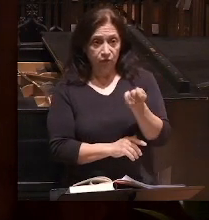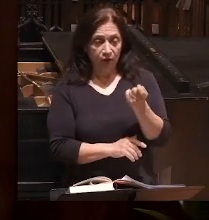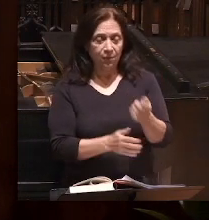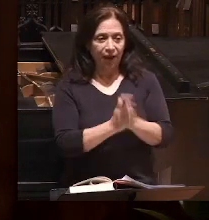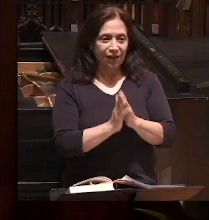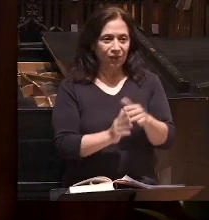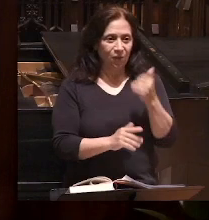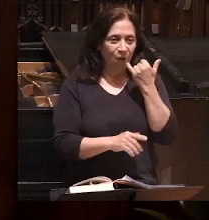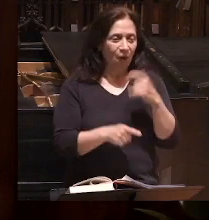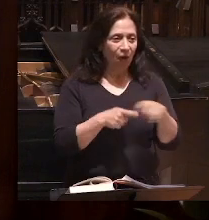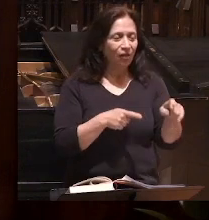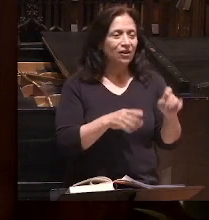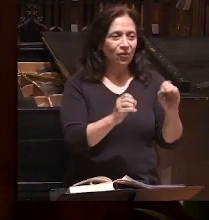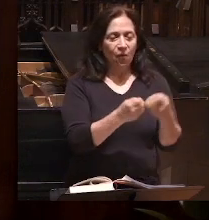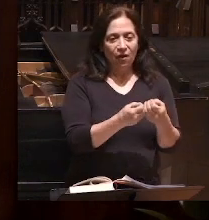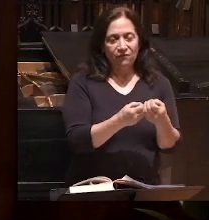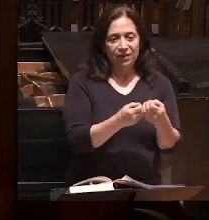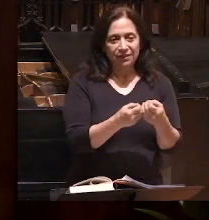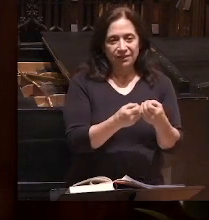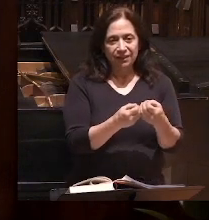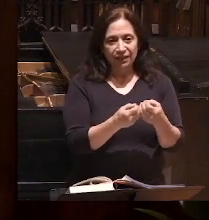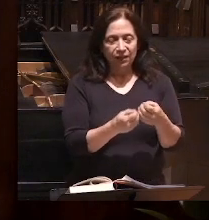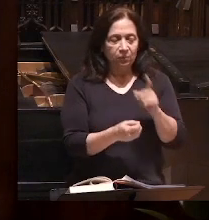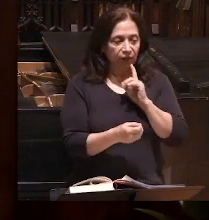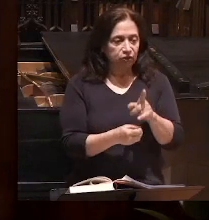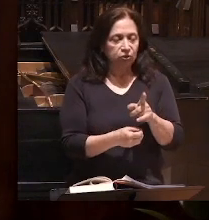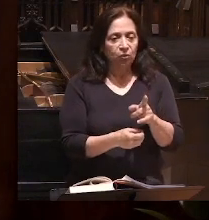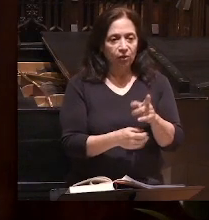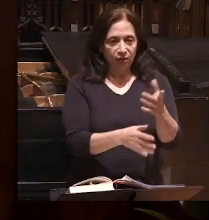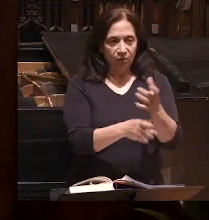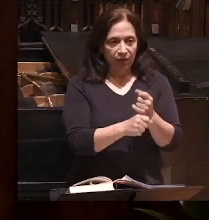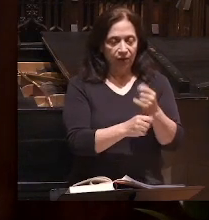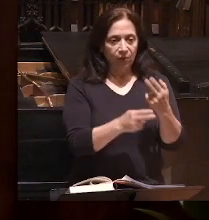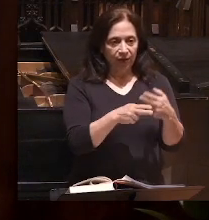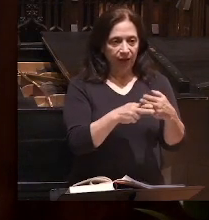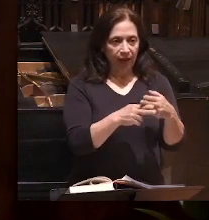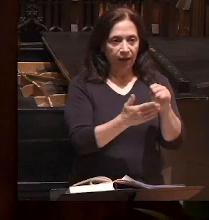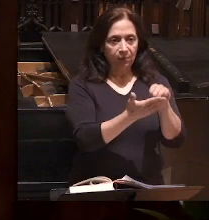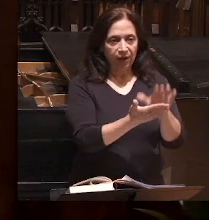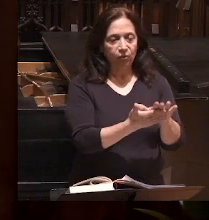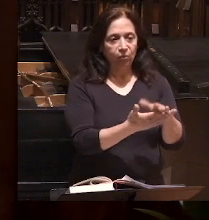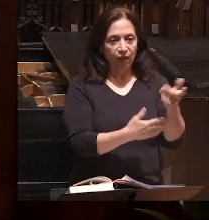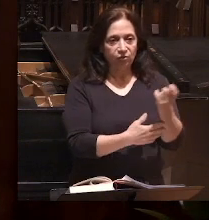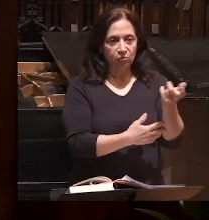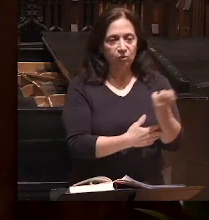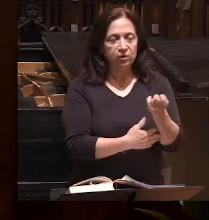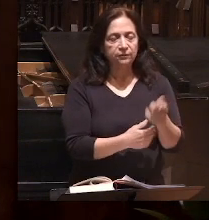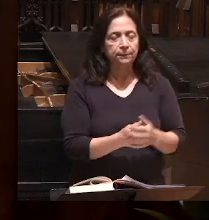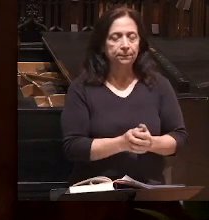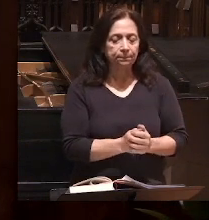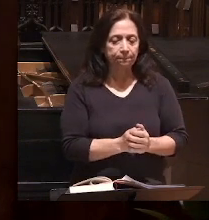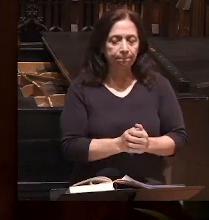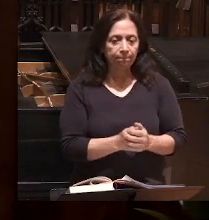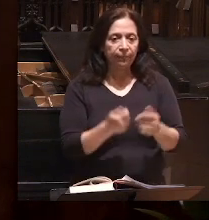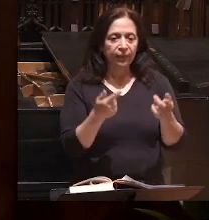just call our front office and make sure that you get your name into that subscription.